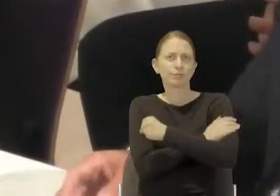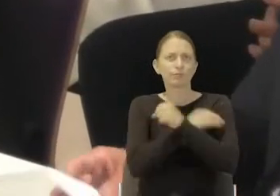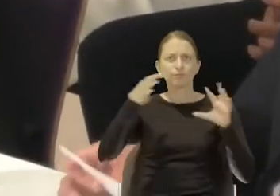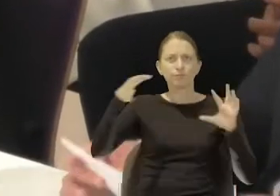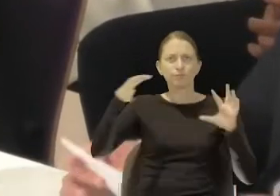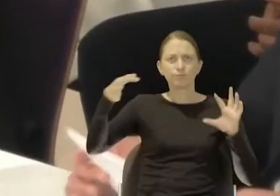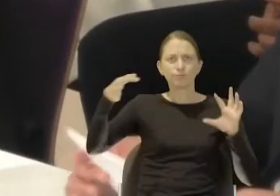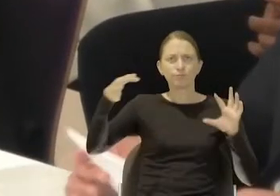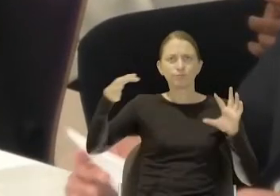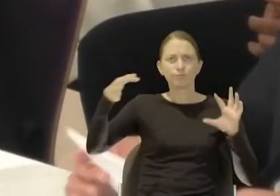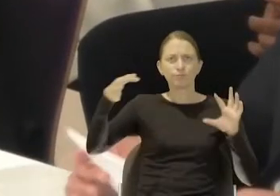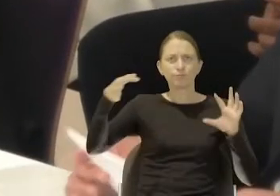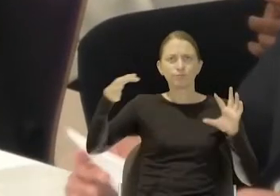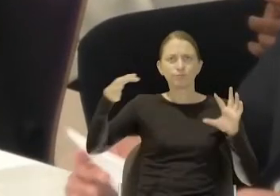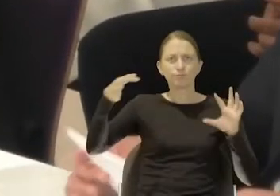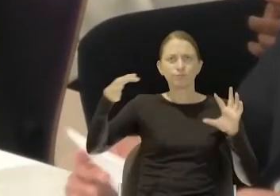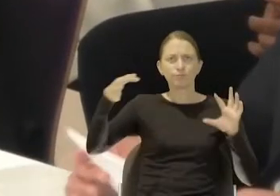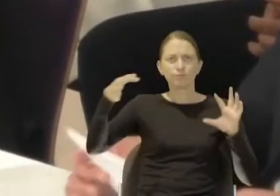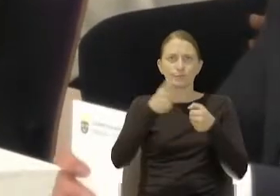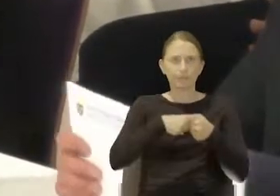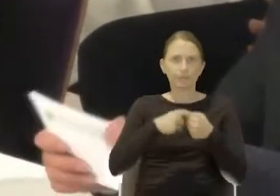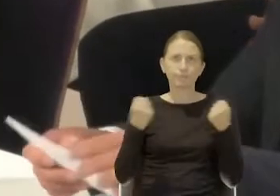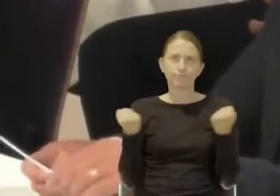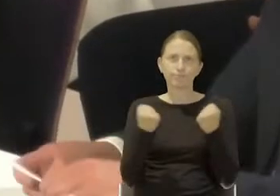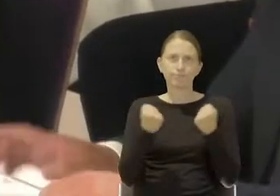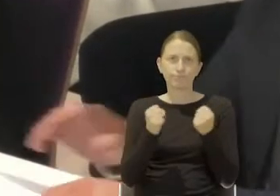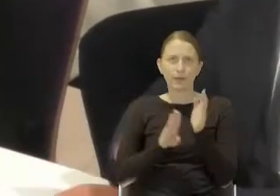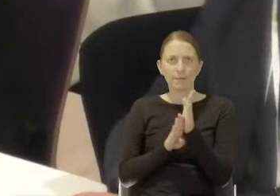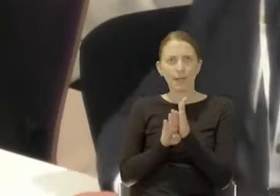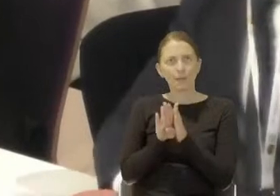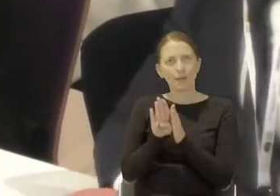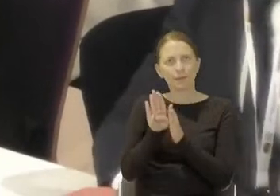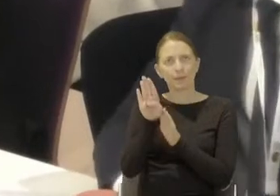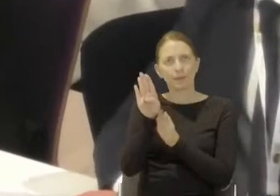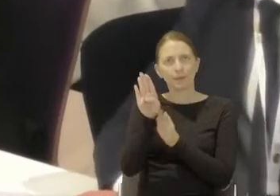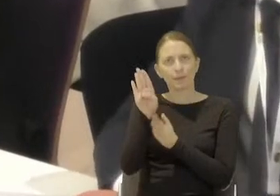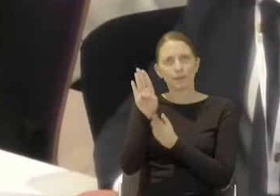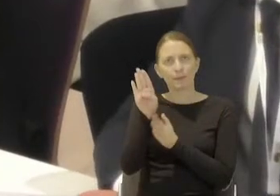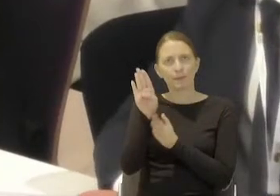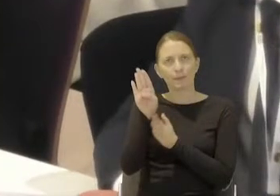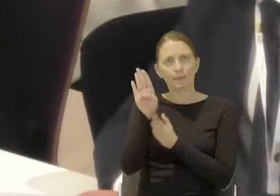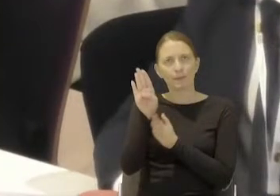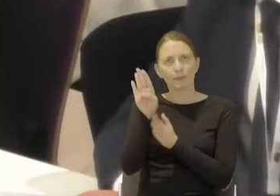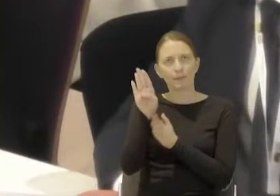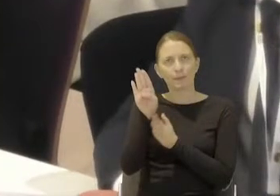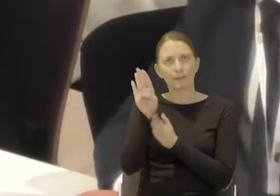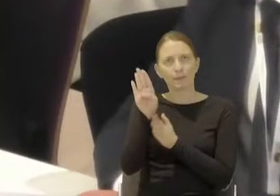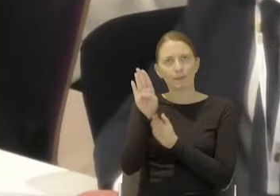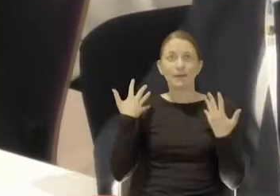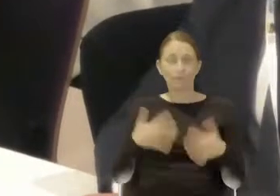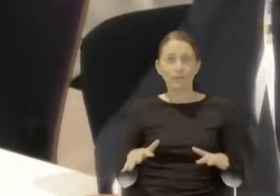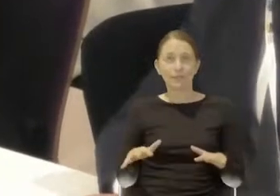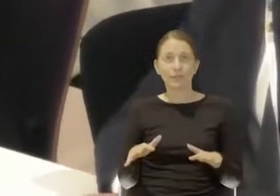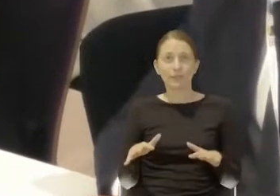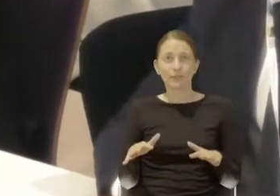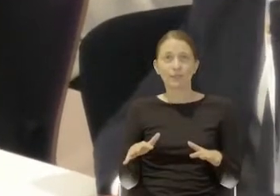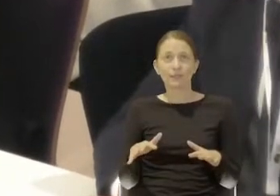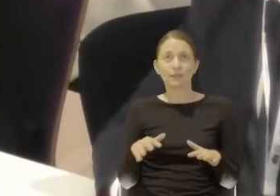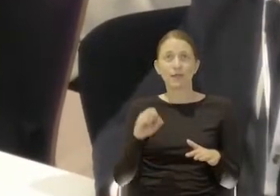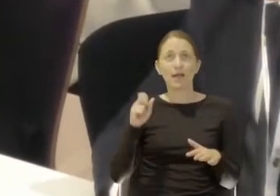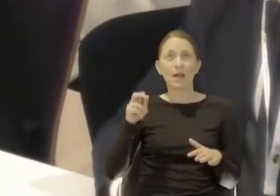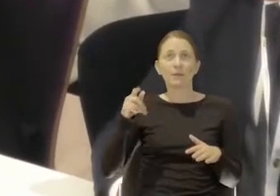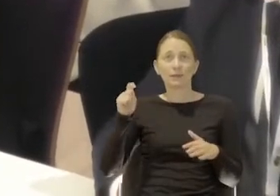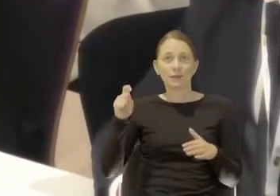in our cooperation. We highly appreciate the significant role the agency plays in furthering the implementation of the new urban agenda in